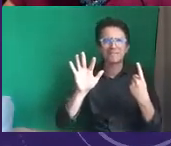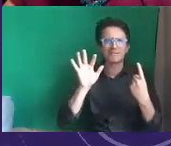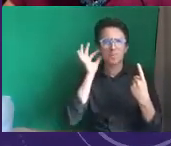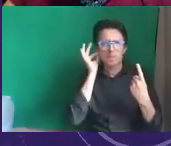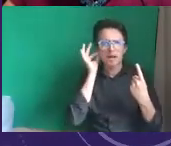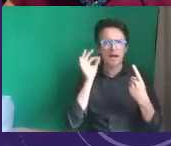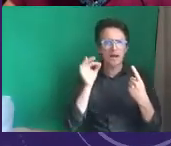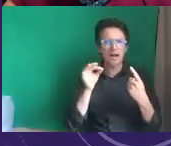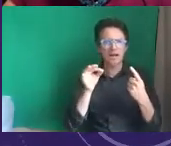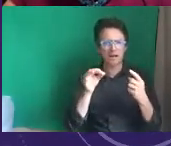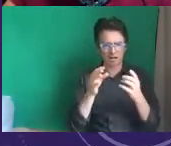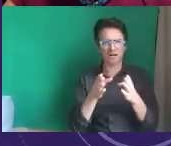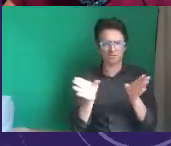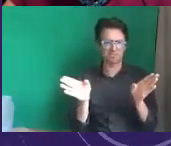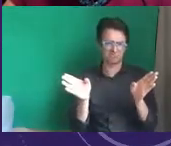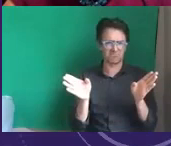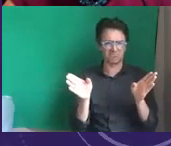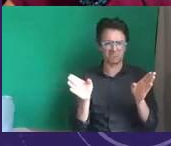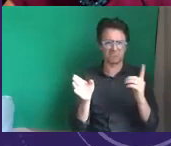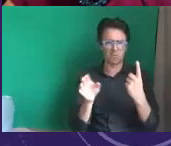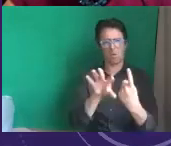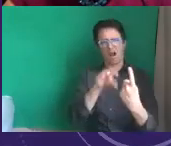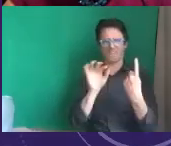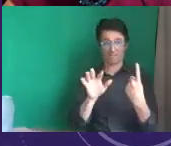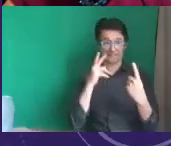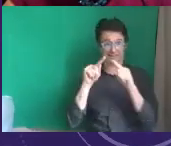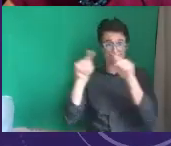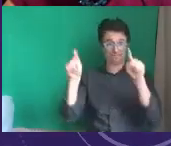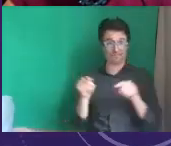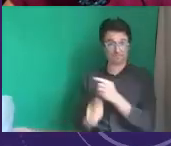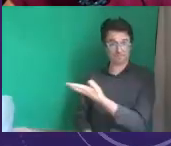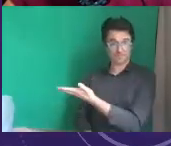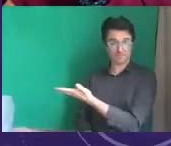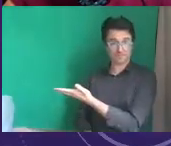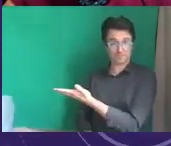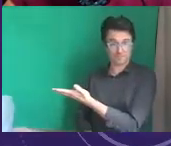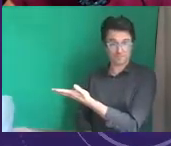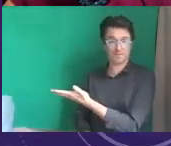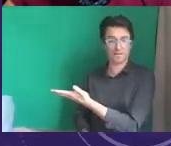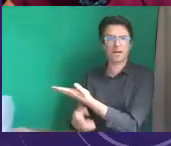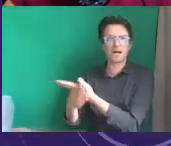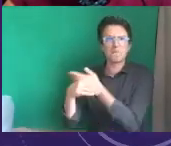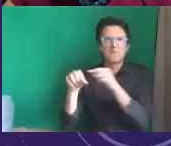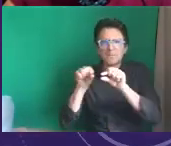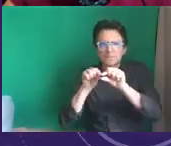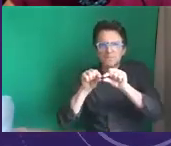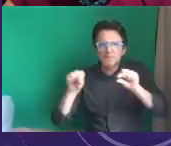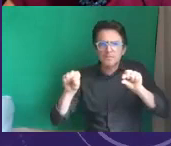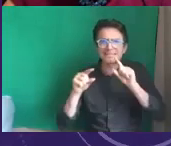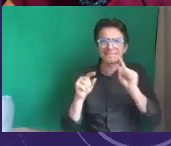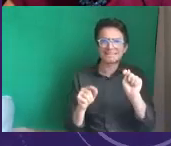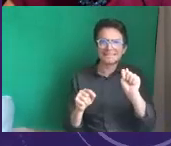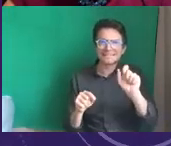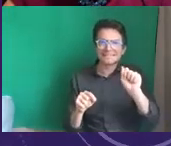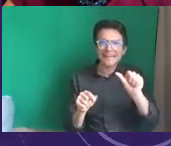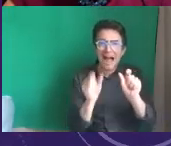the bottom right, well, to the bottom left, it says the option to tag people. And then to the bottom right is the option